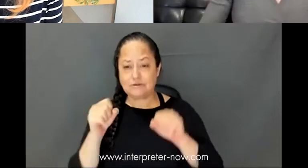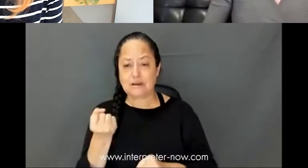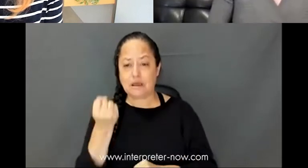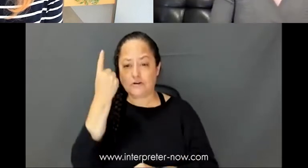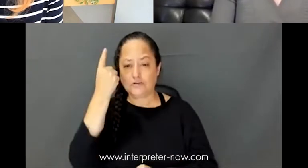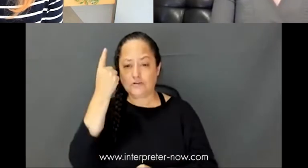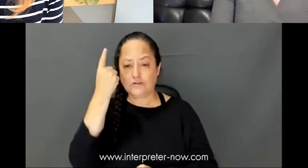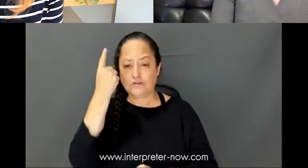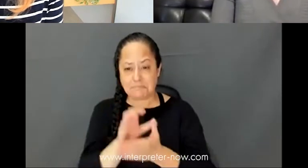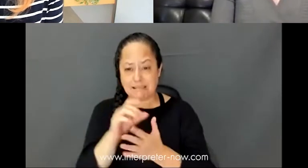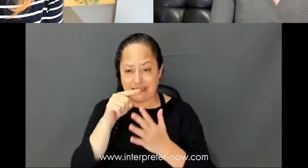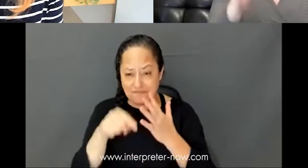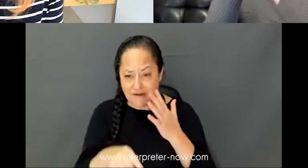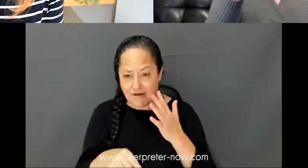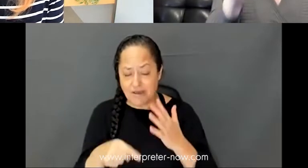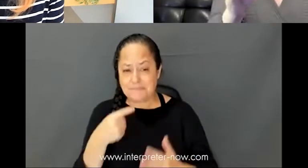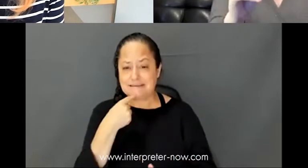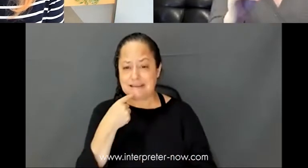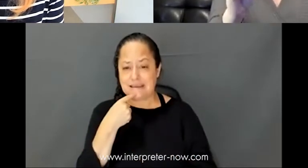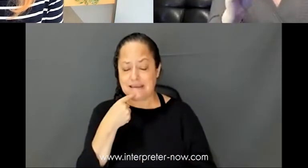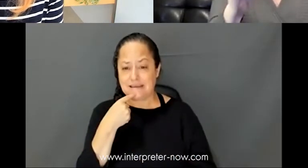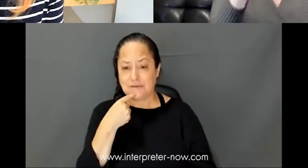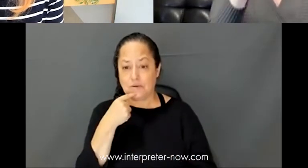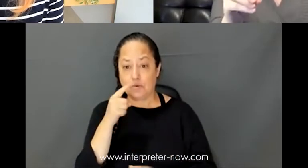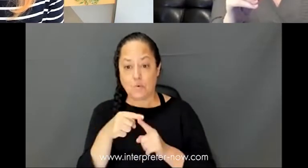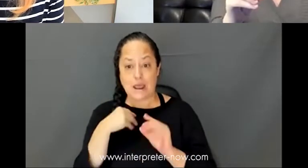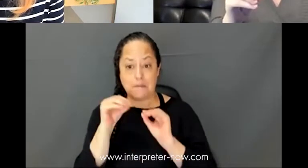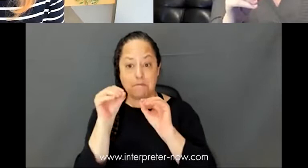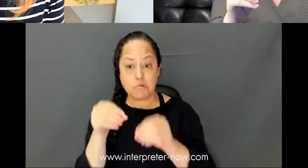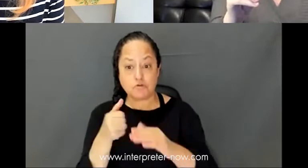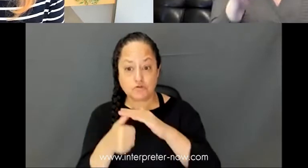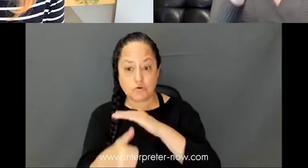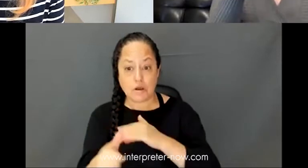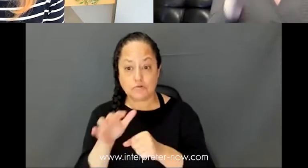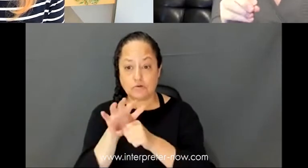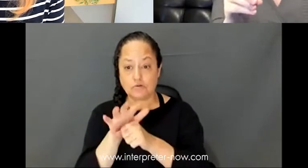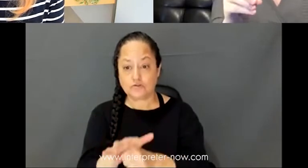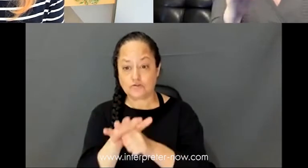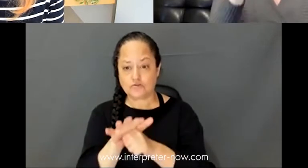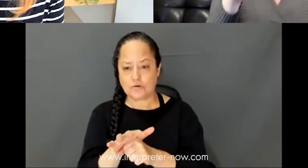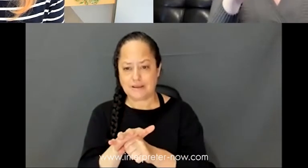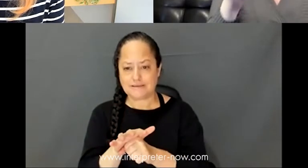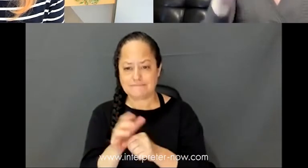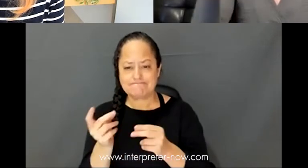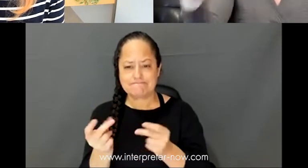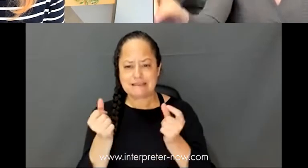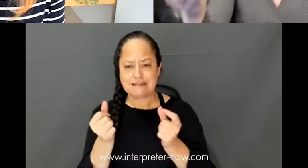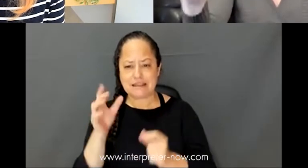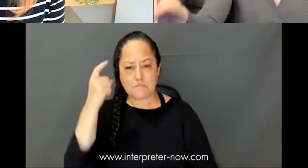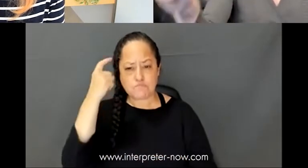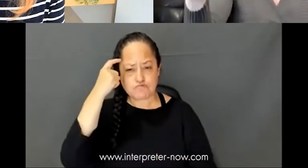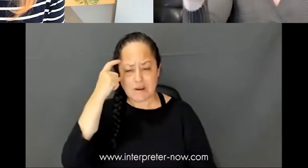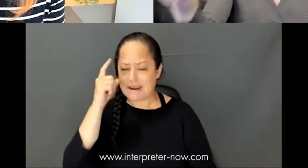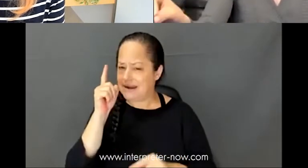believe everything I'm saying. And as soon as I put you under stress, suddenly your brain